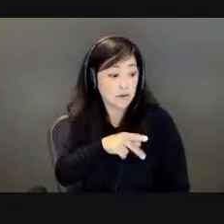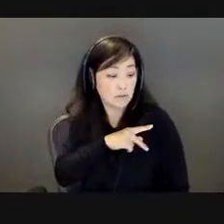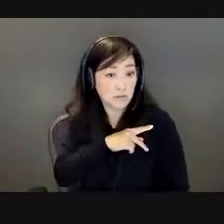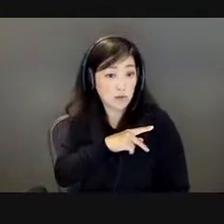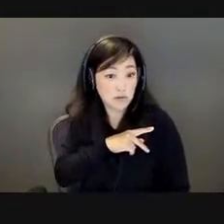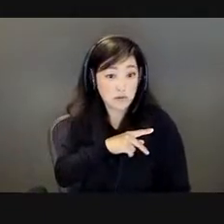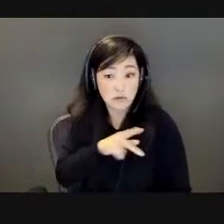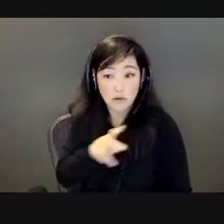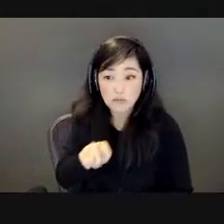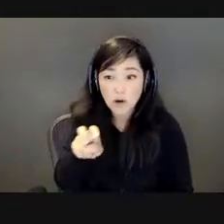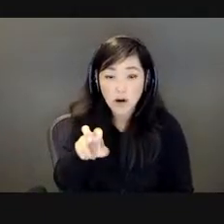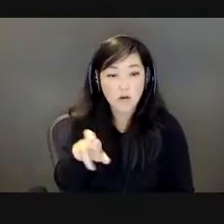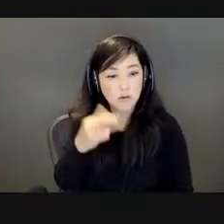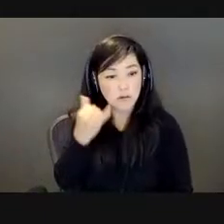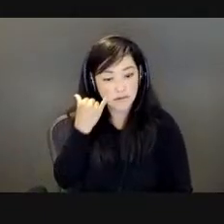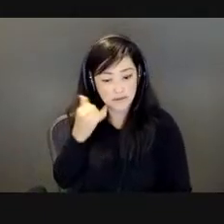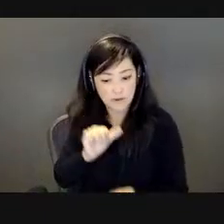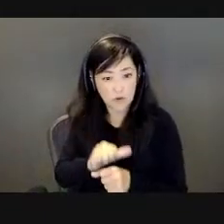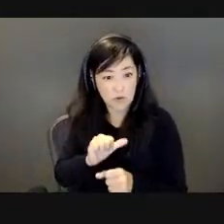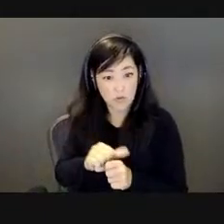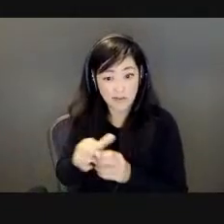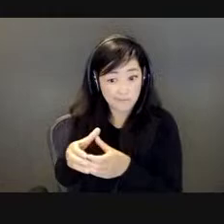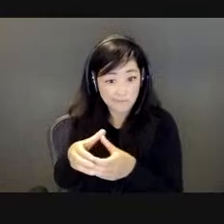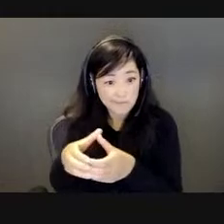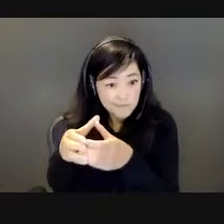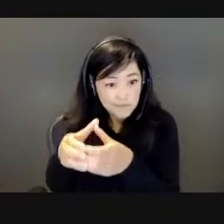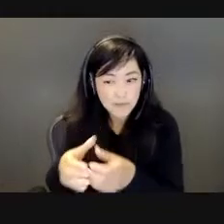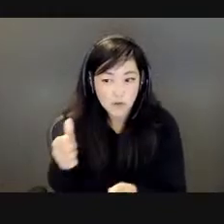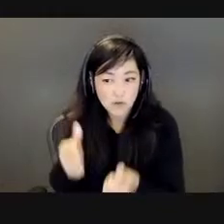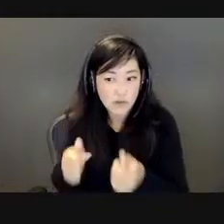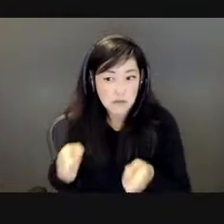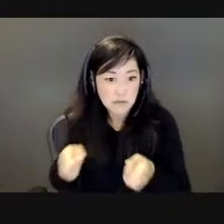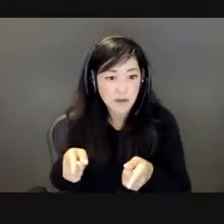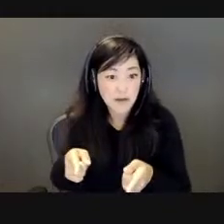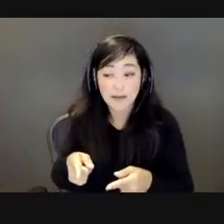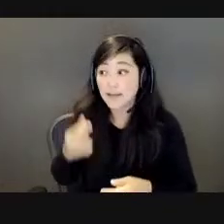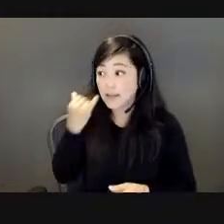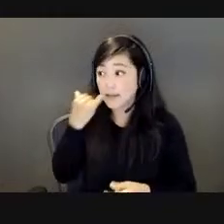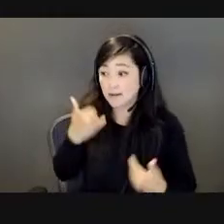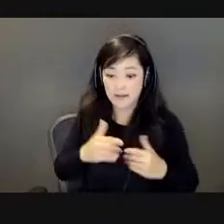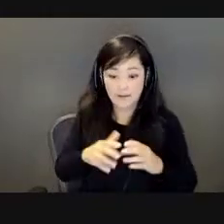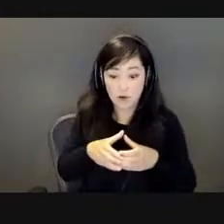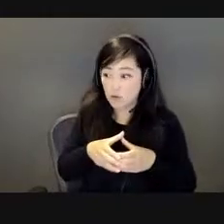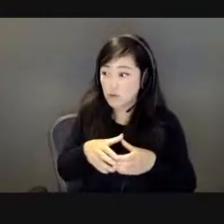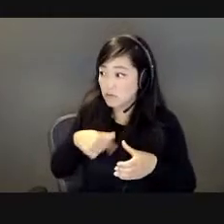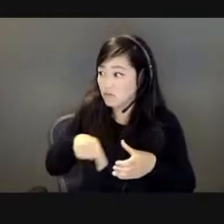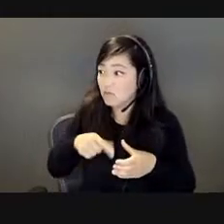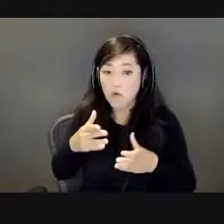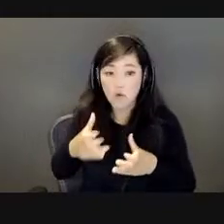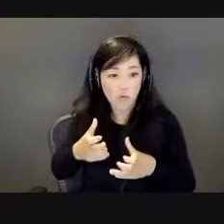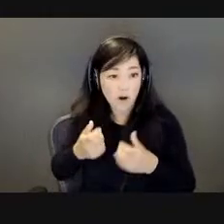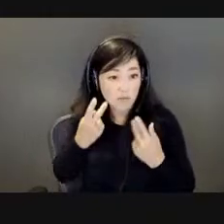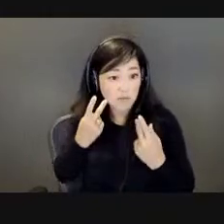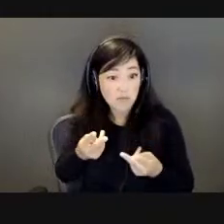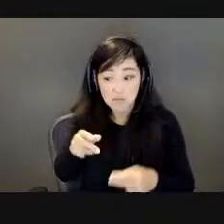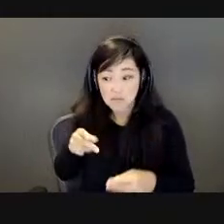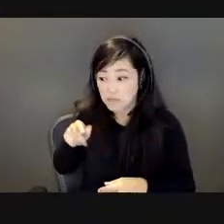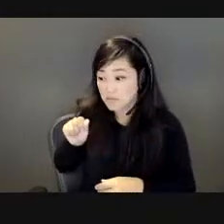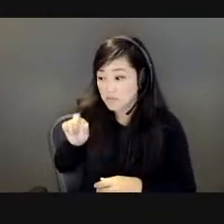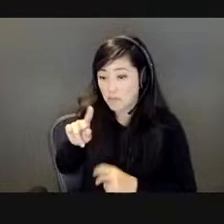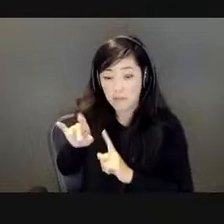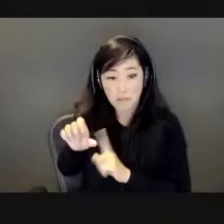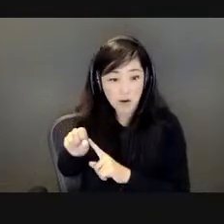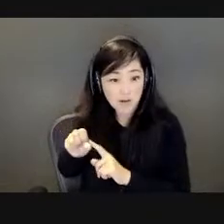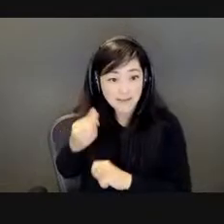is for work or with other groups. And so, well, here, let's, there might be a group of us say, hey, let's go check out this park. Let's go see how accessible it is. It